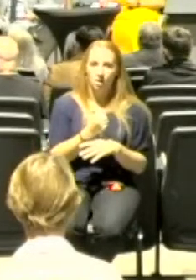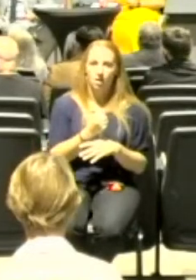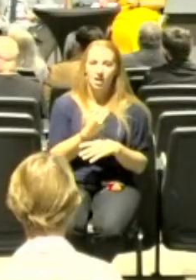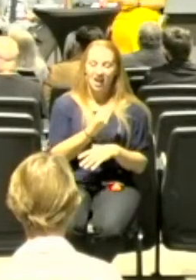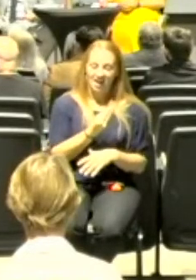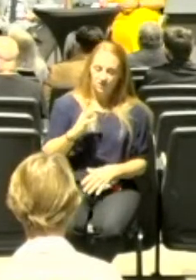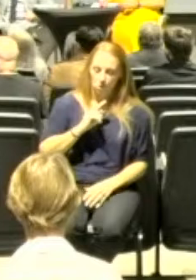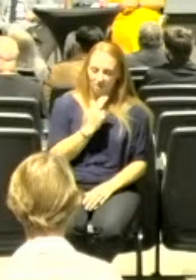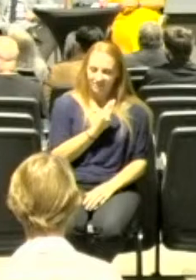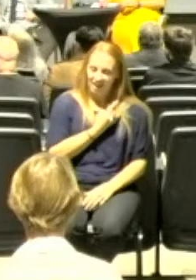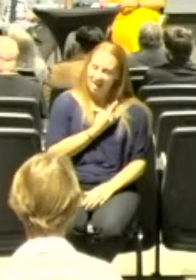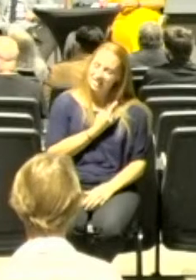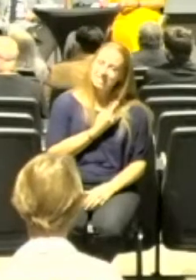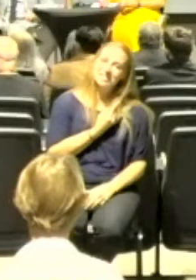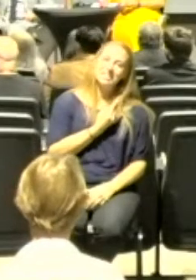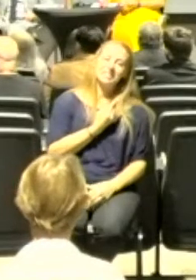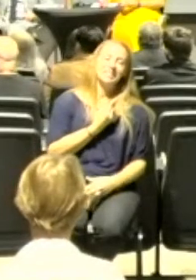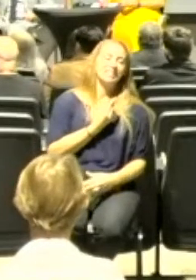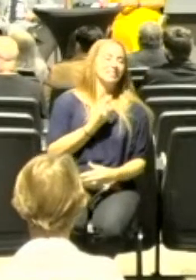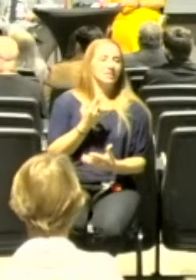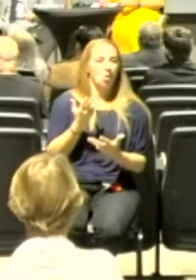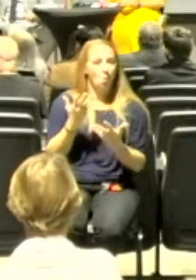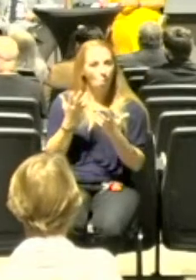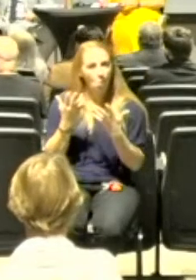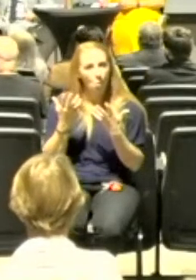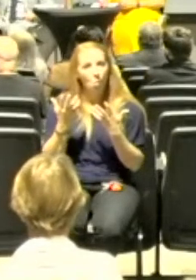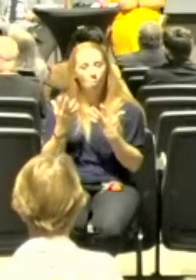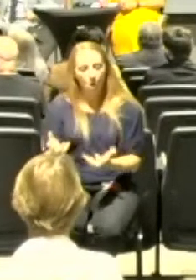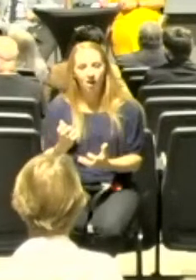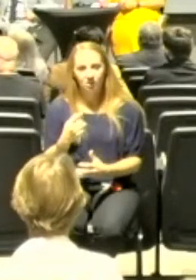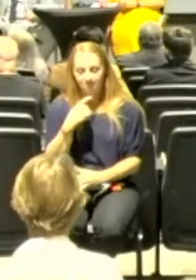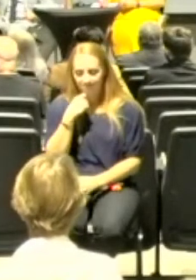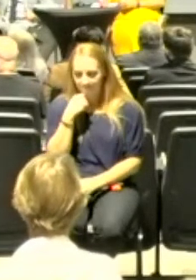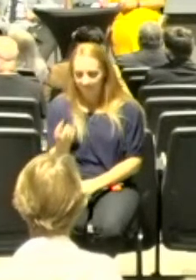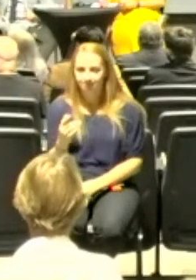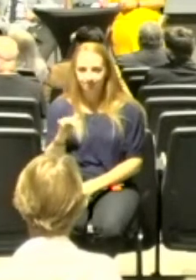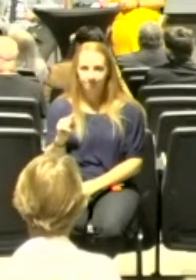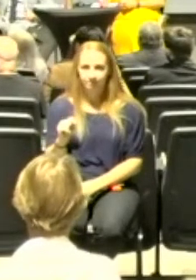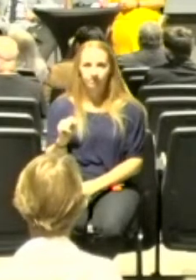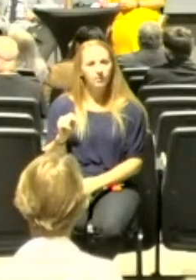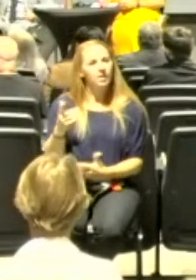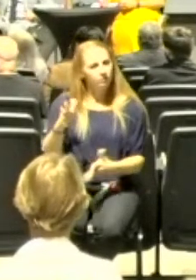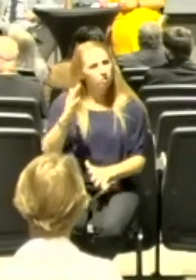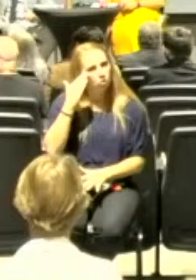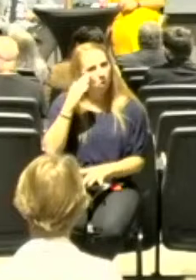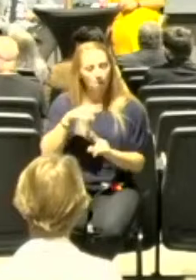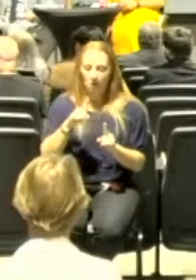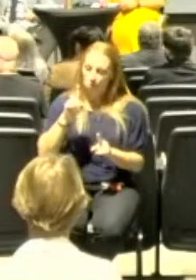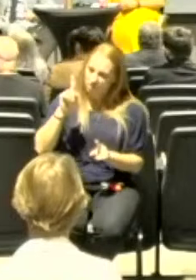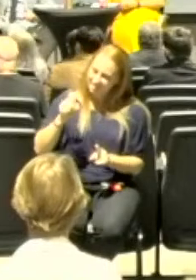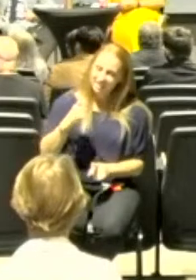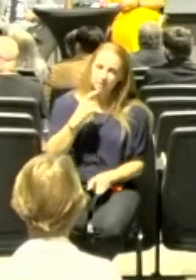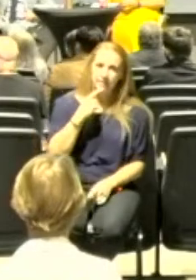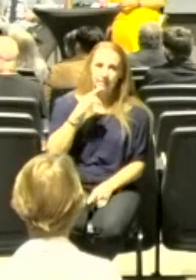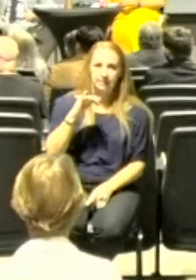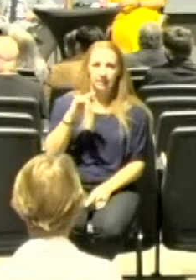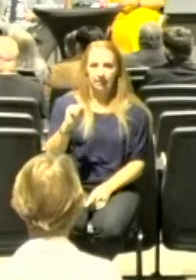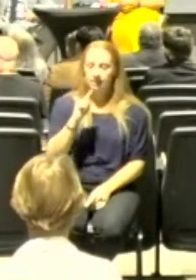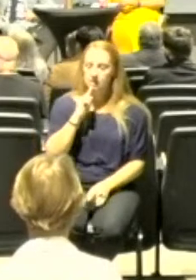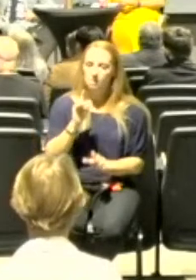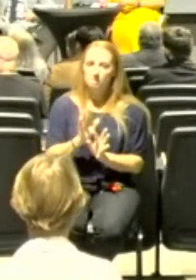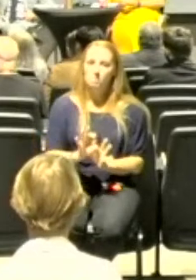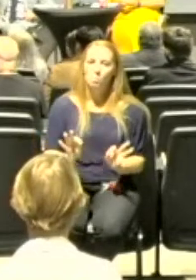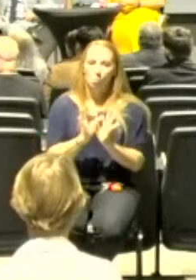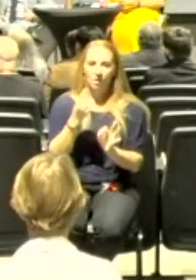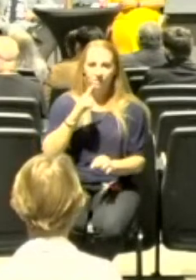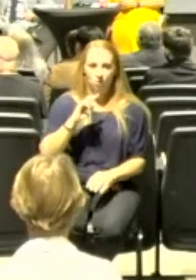who insisted that that is called out. Not that it wasn't at the consciousness of our system office, but it needed to be named that this is something that's important to